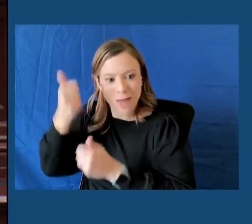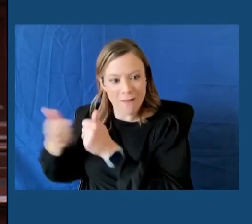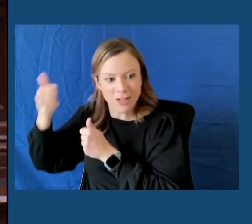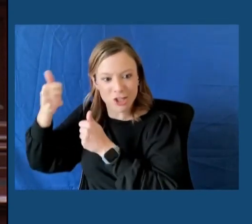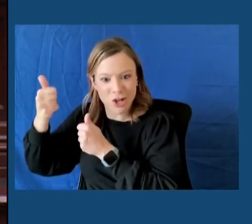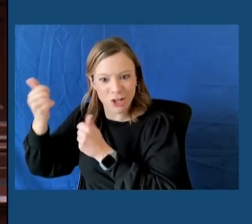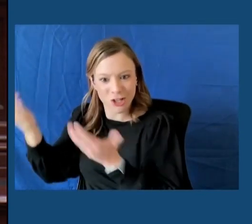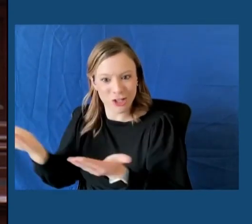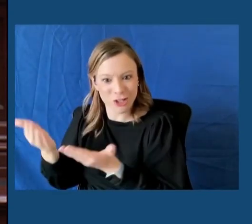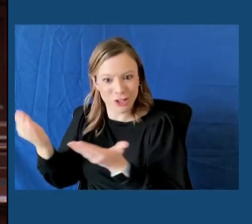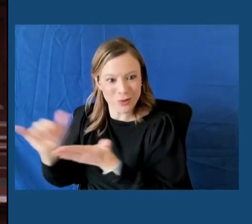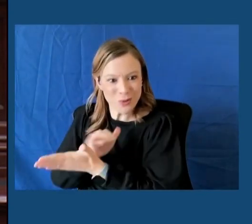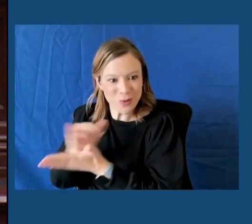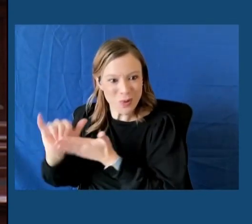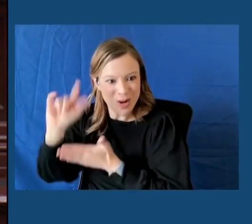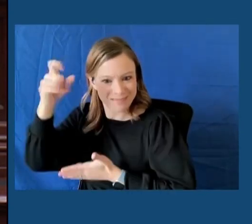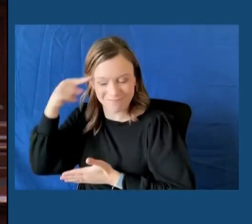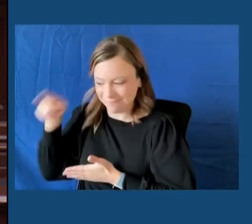Quinton, stand up.